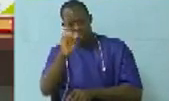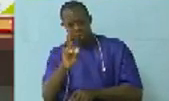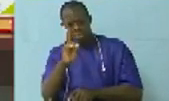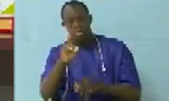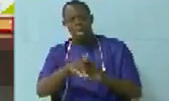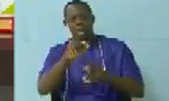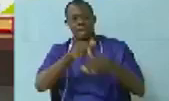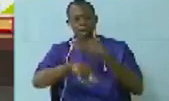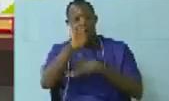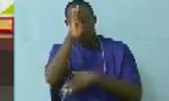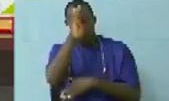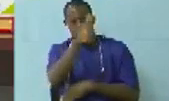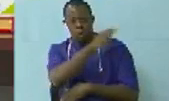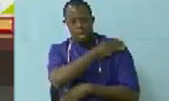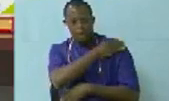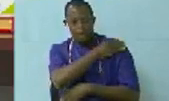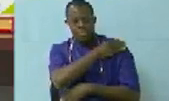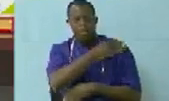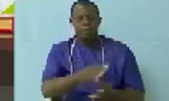St. Edward's